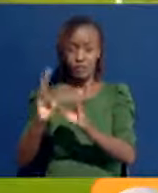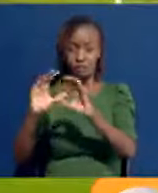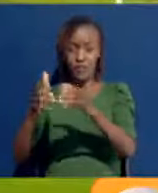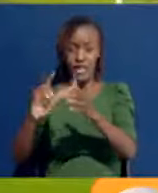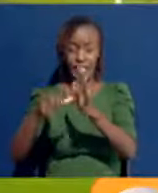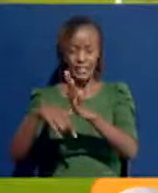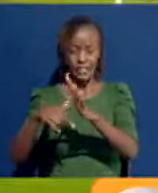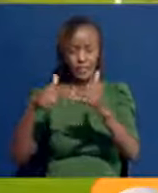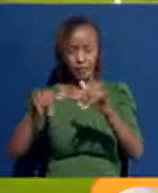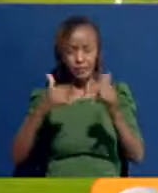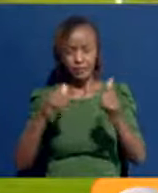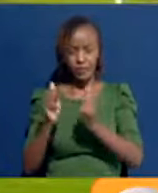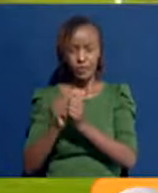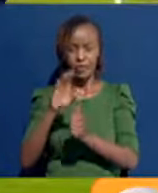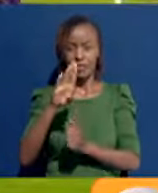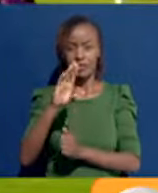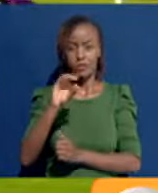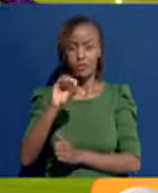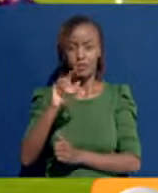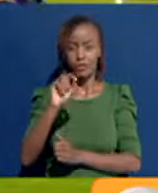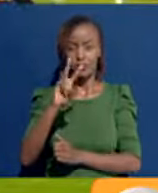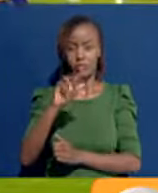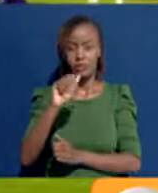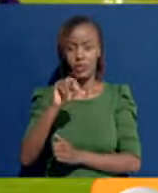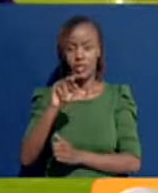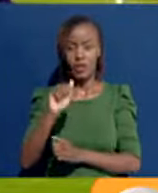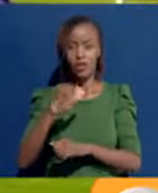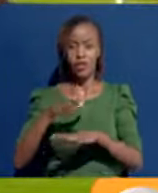who hammered Gabon 4 away on Friday.